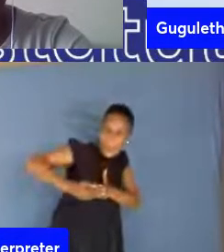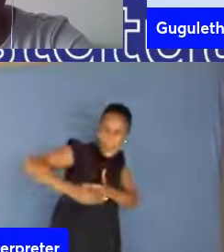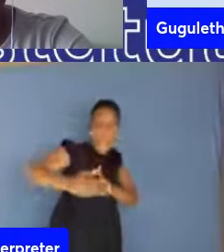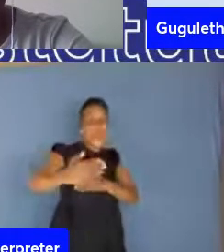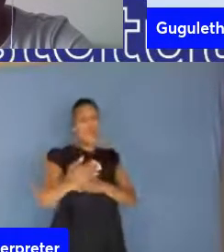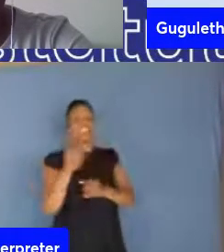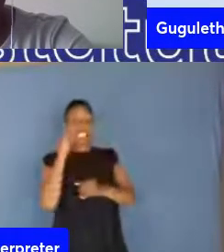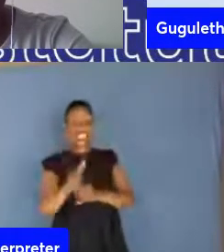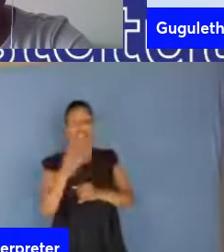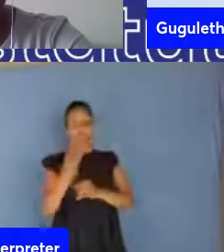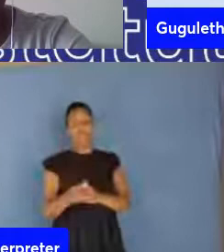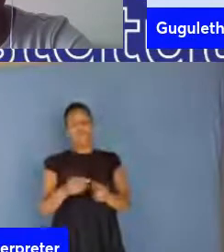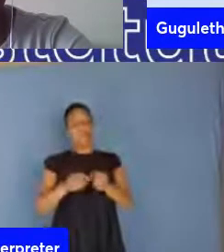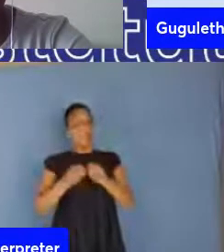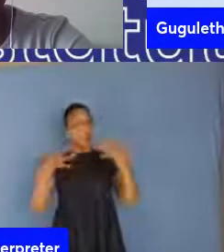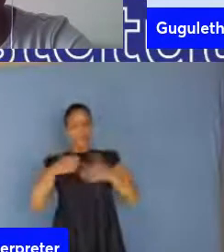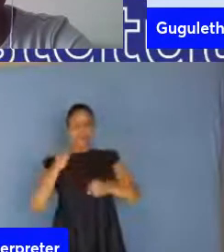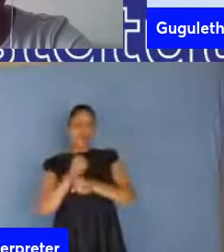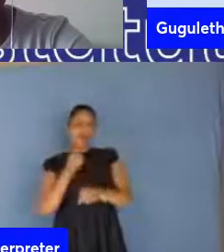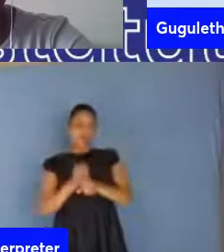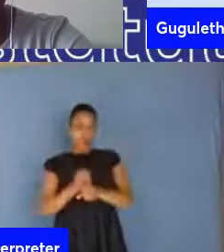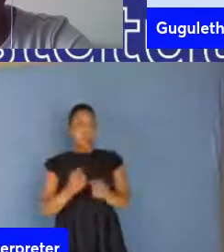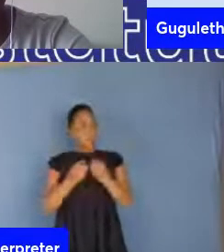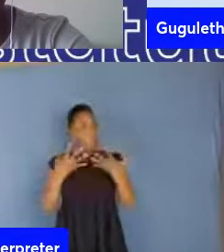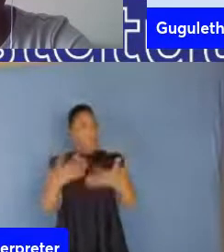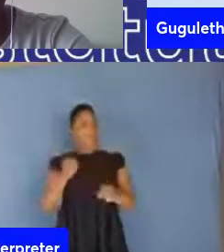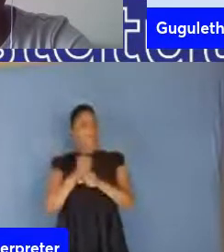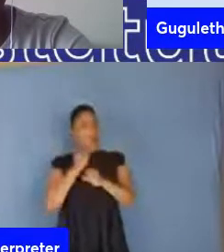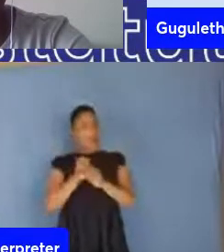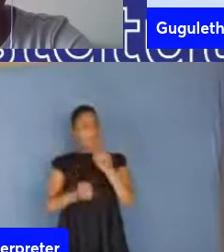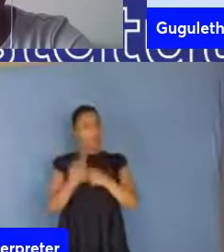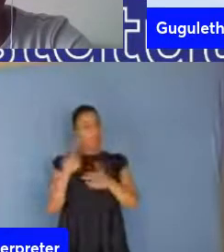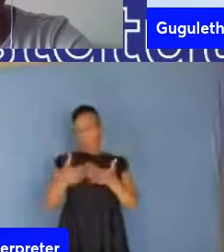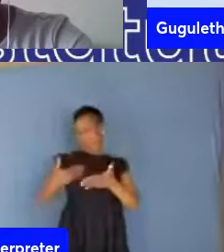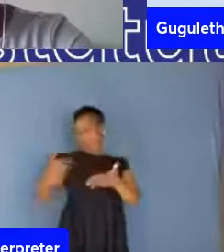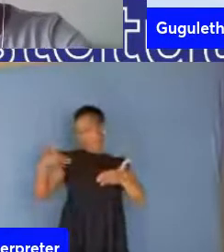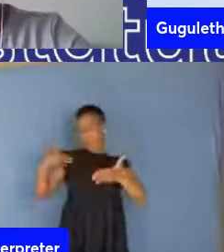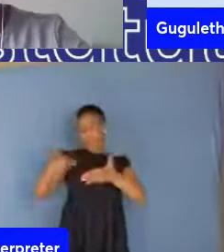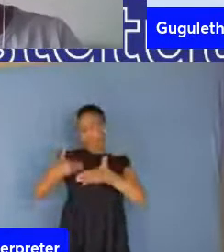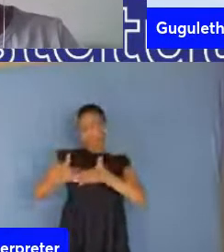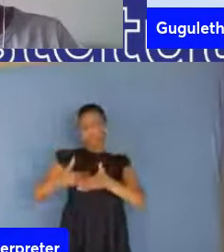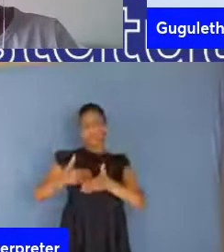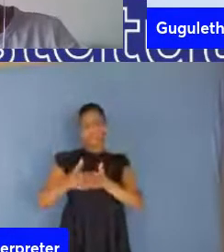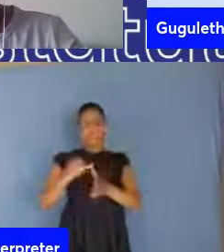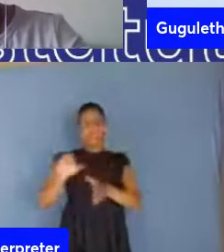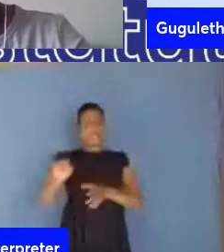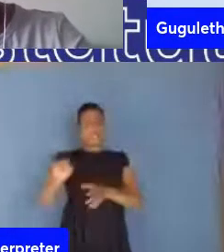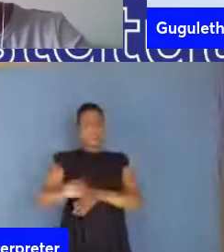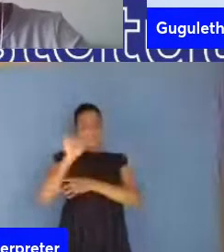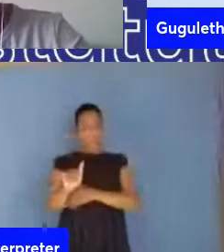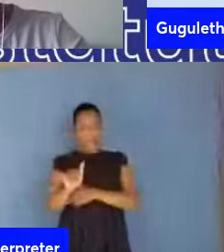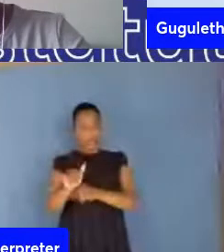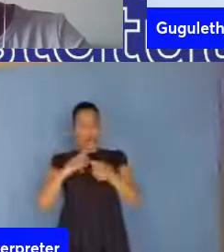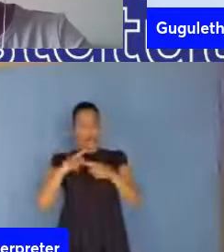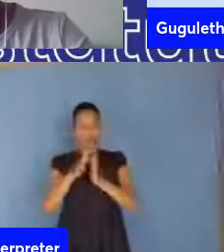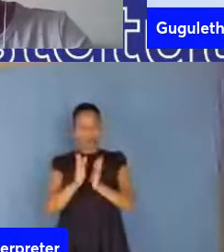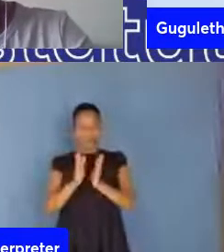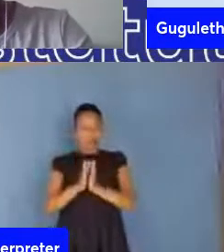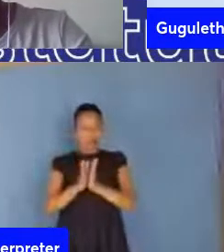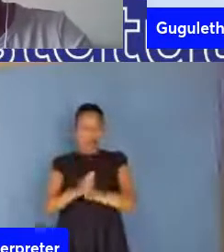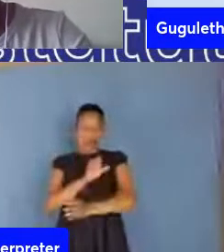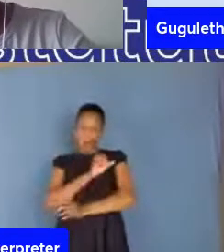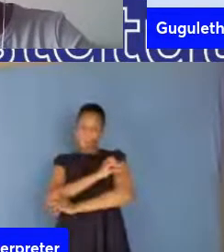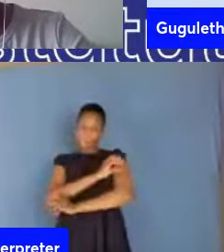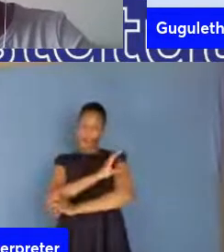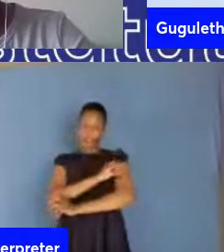unfortunately, is that the rape culture remains so pervasive. And there's no legal recourse. For those people who report